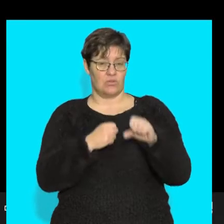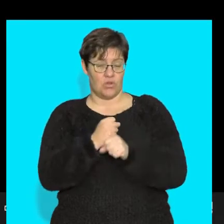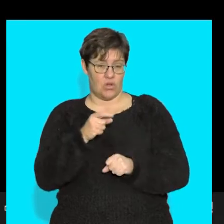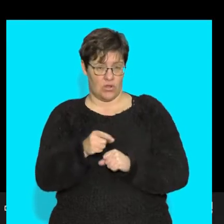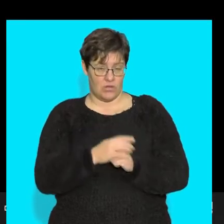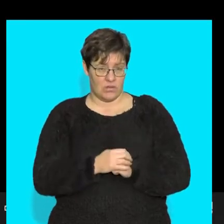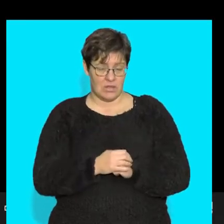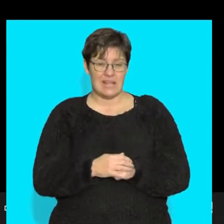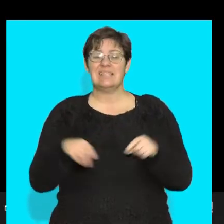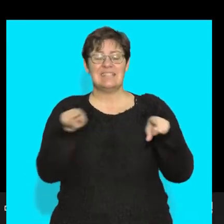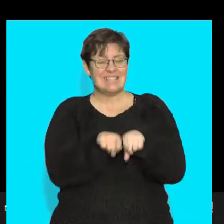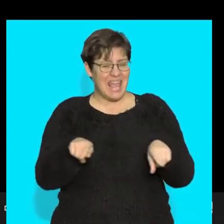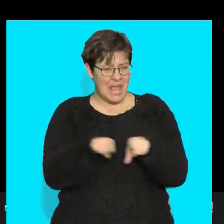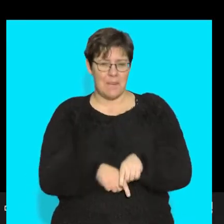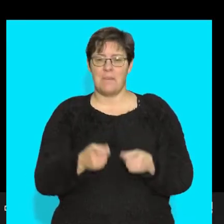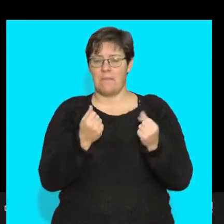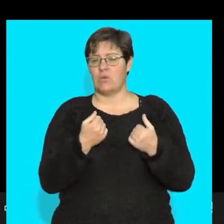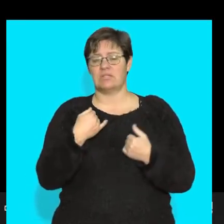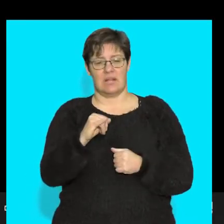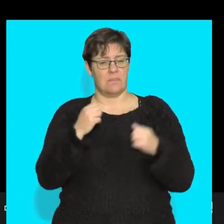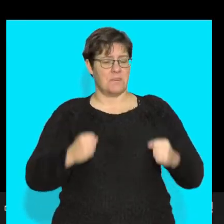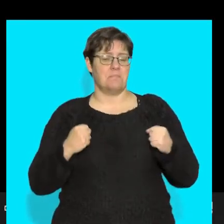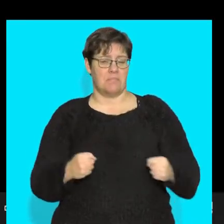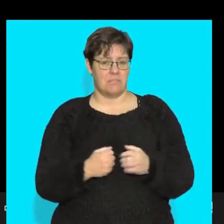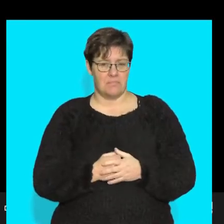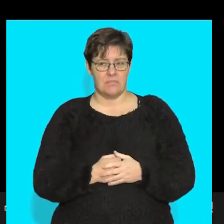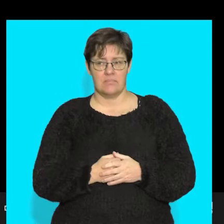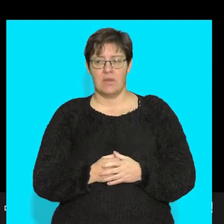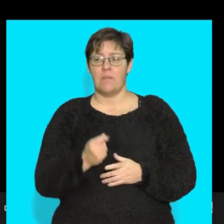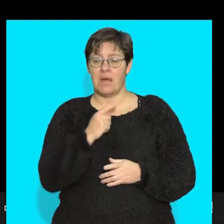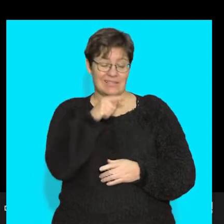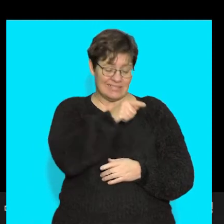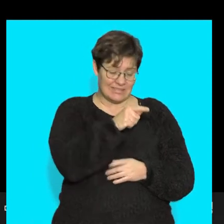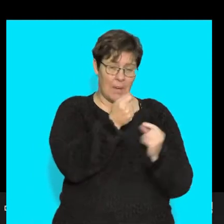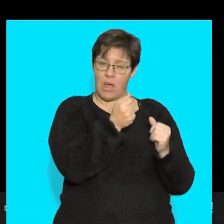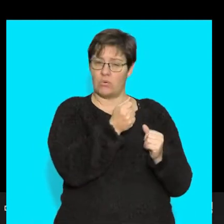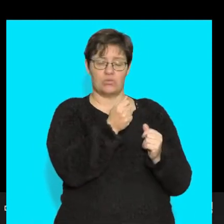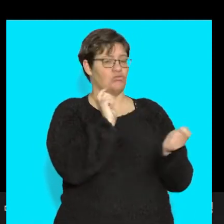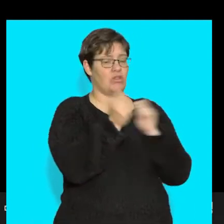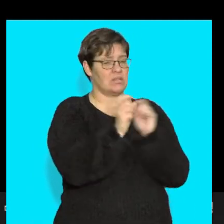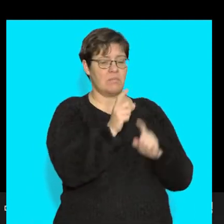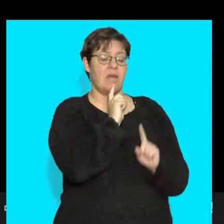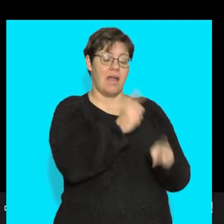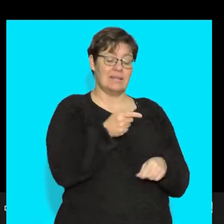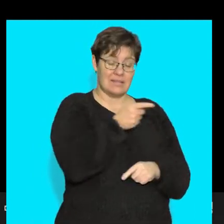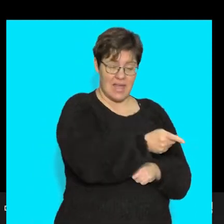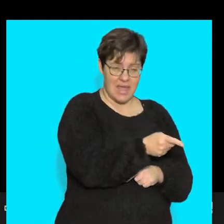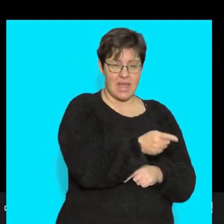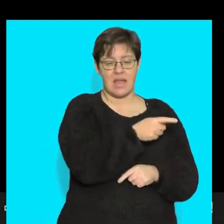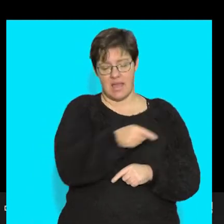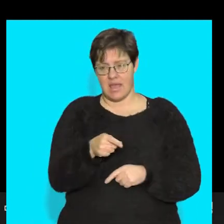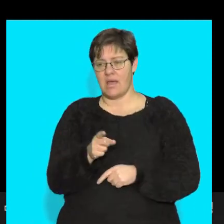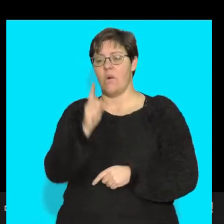same amount. Nothing changes with the amount that we have here. So it will just be answer into 1